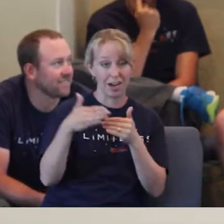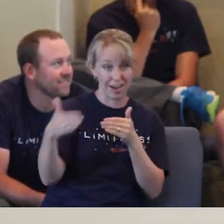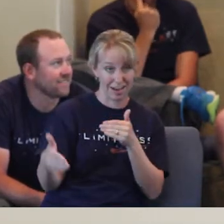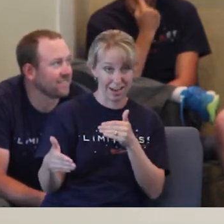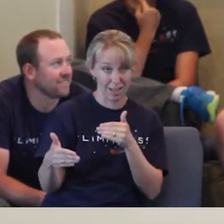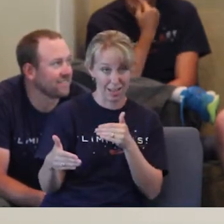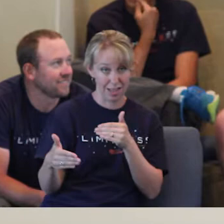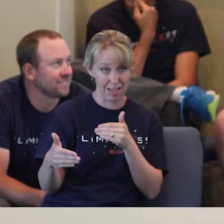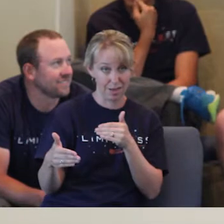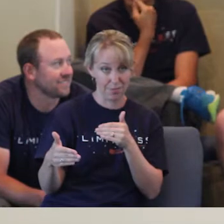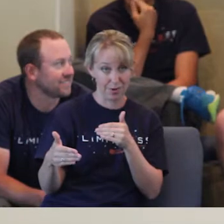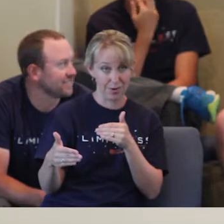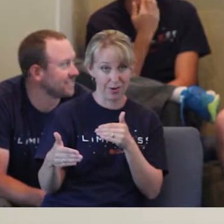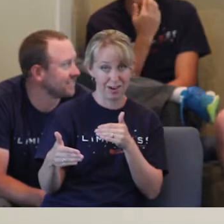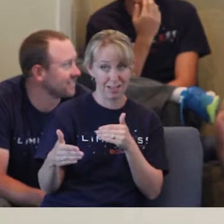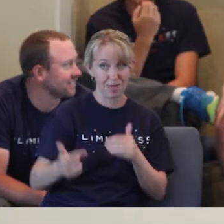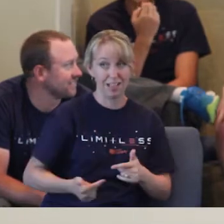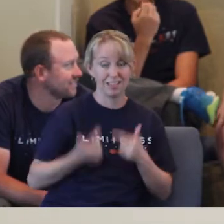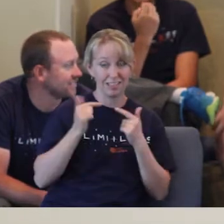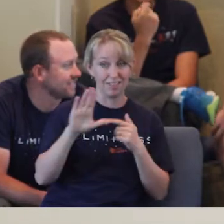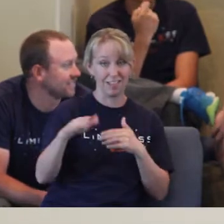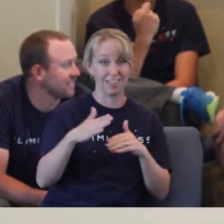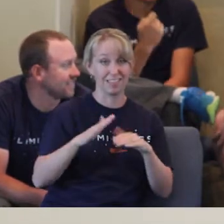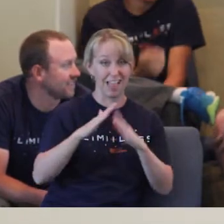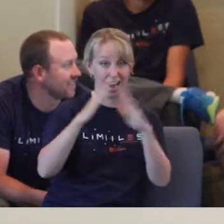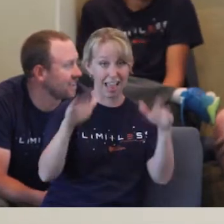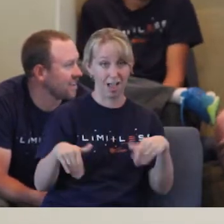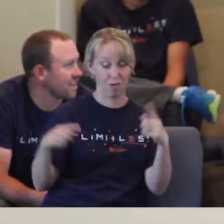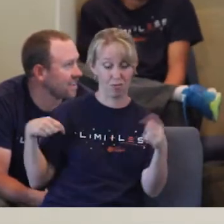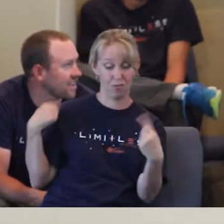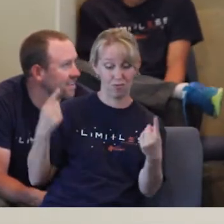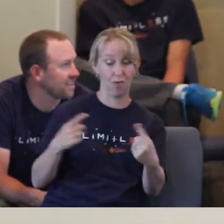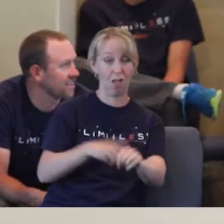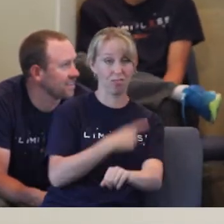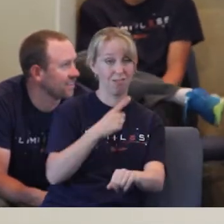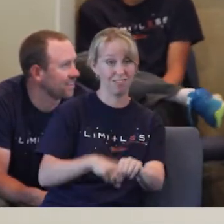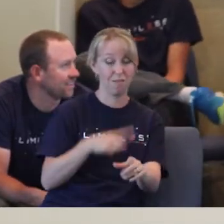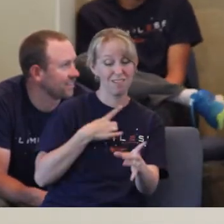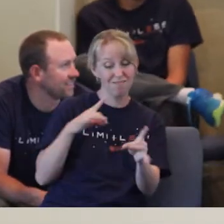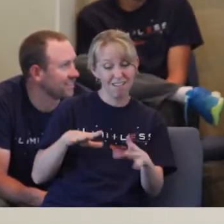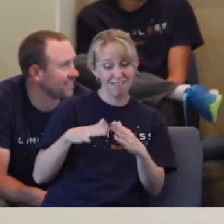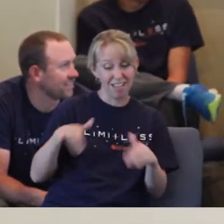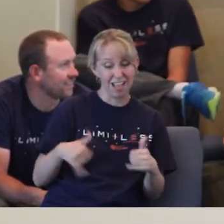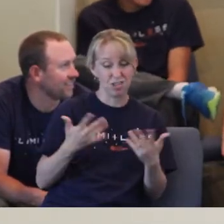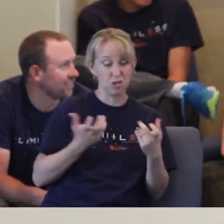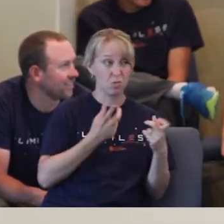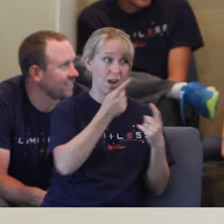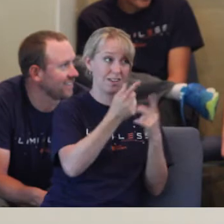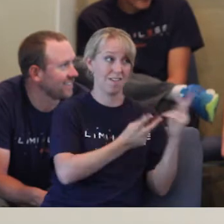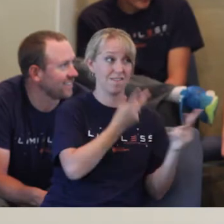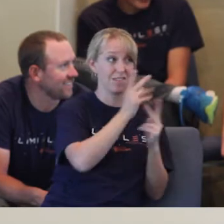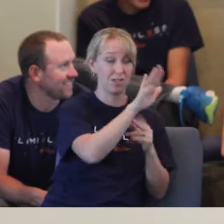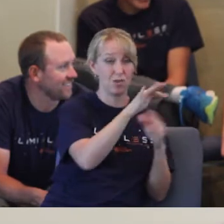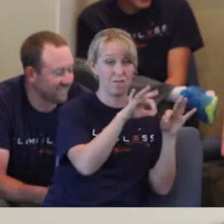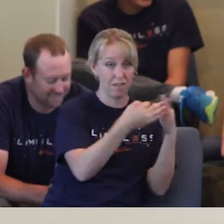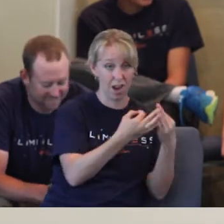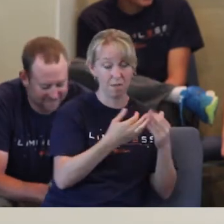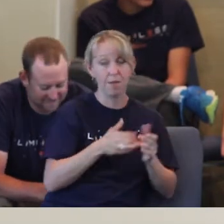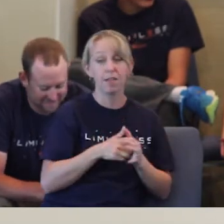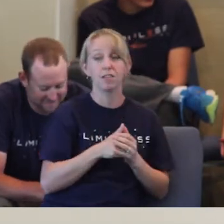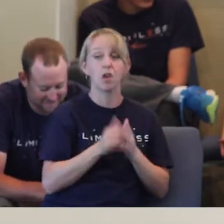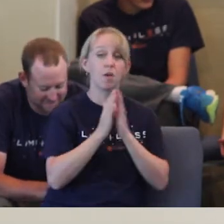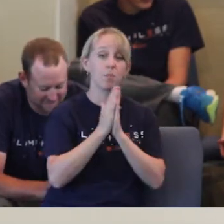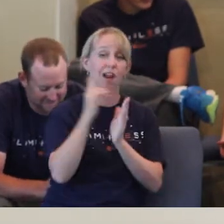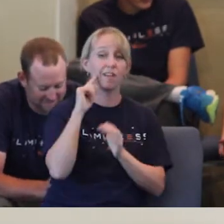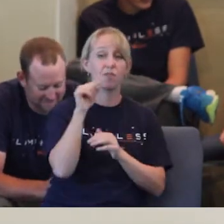she, so her neighbor has been living in that house for a very long time, and she doesn't really like it